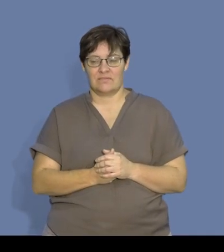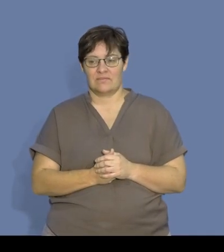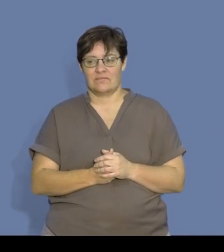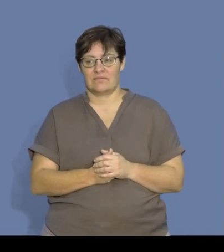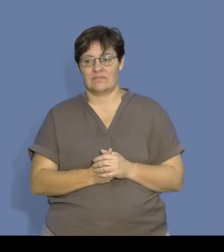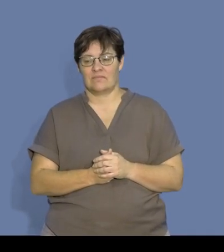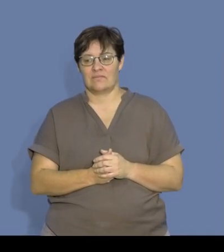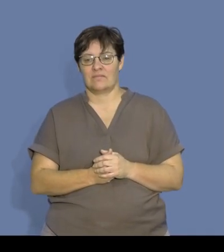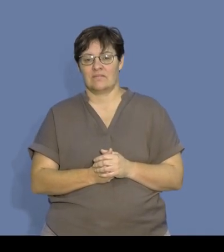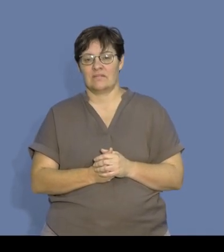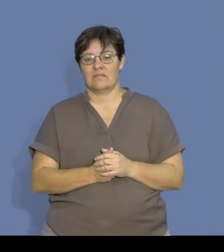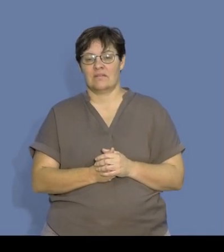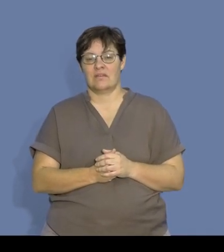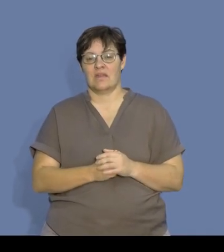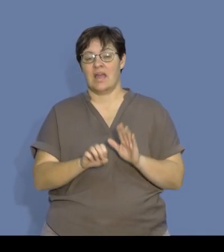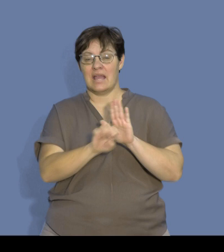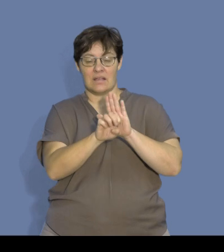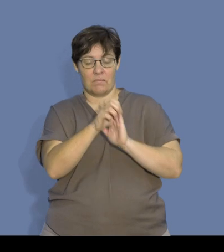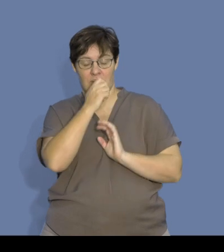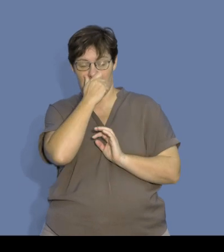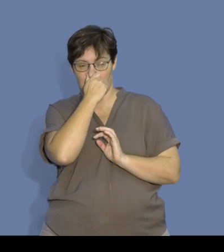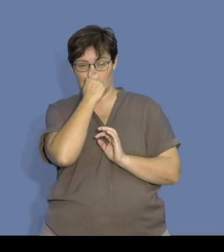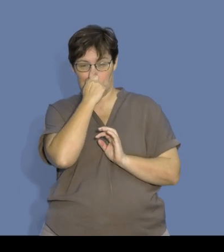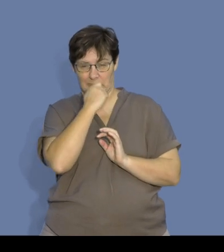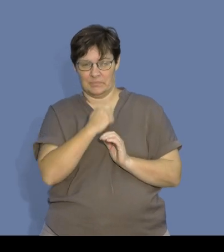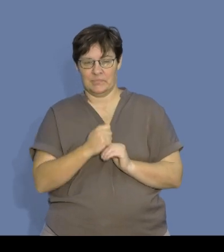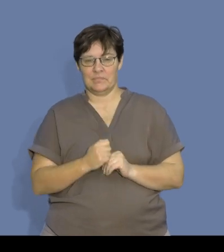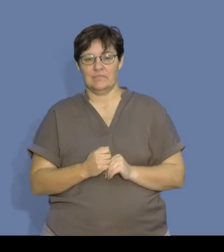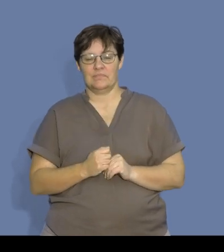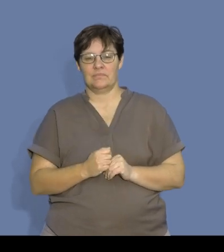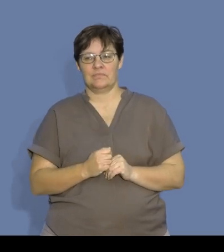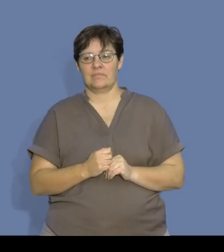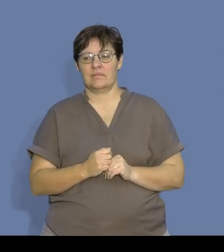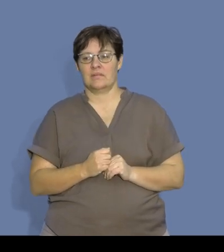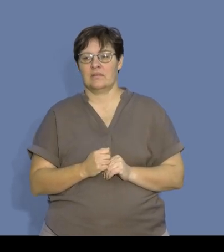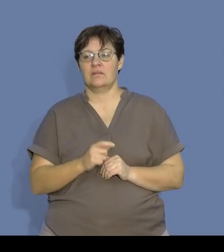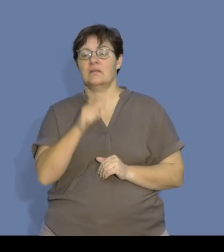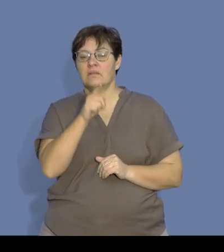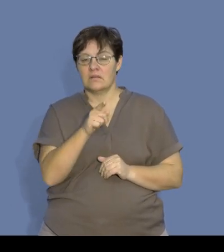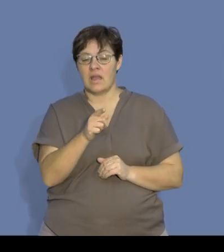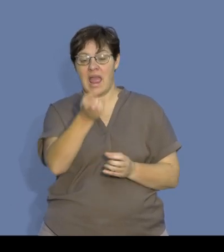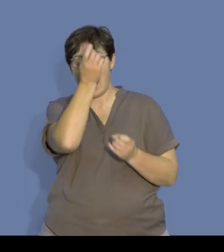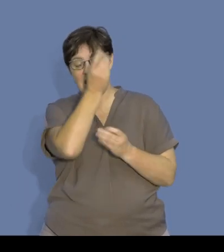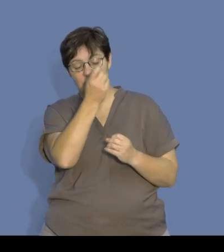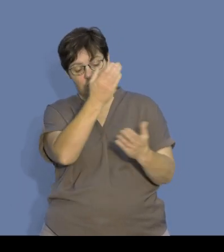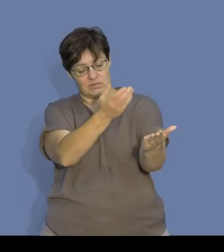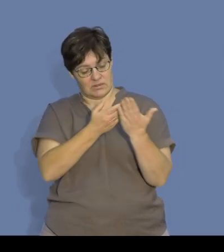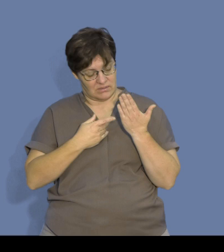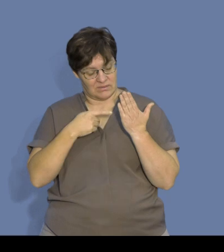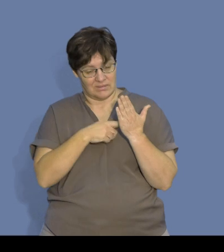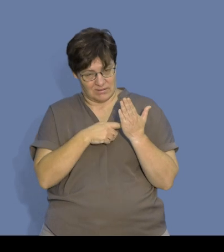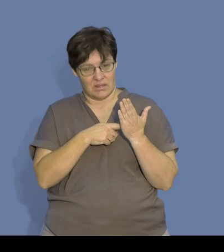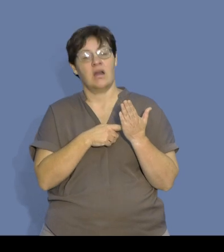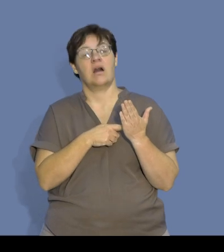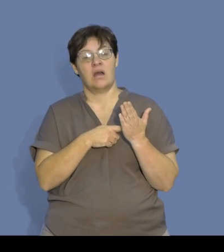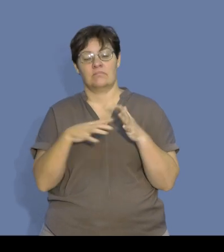Okay, so the example that we have, or we're going to complete together, use the information given to